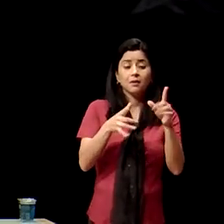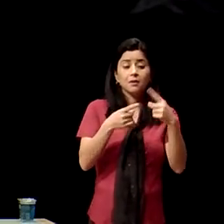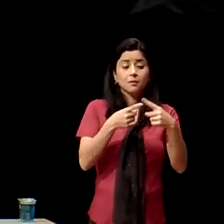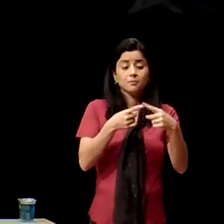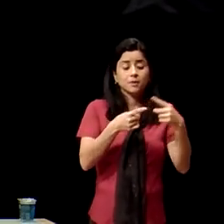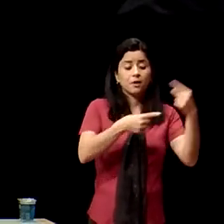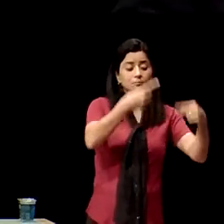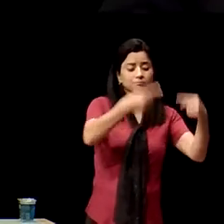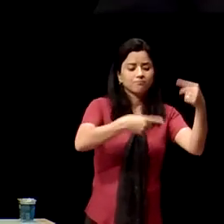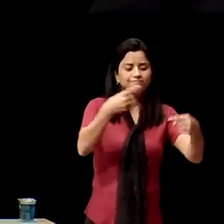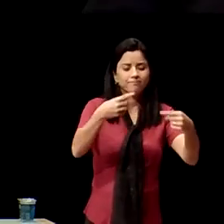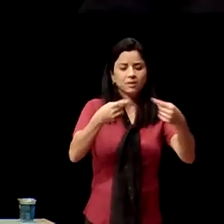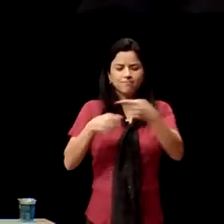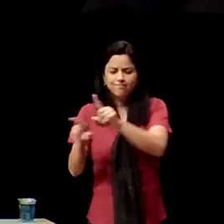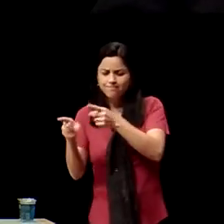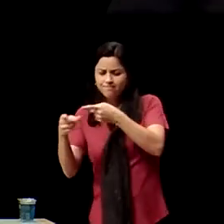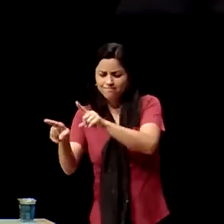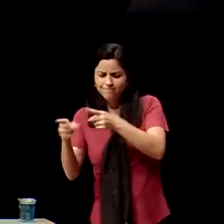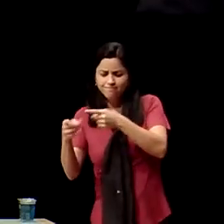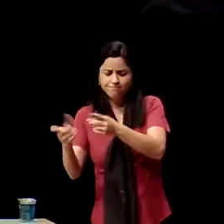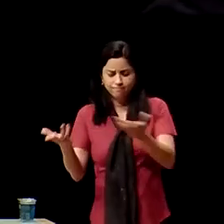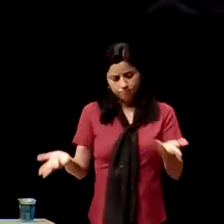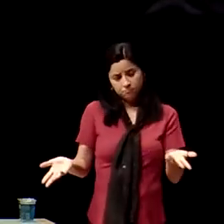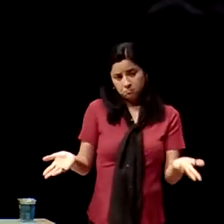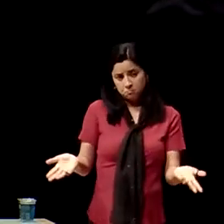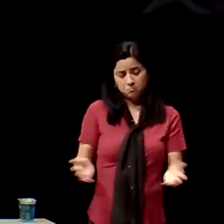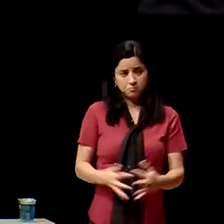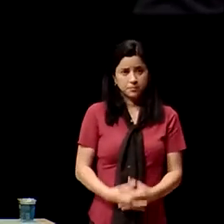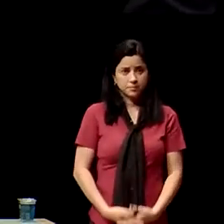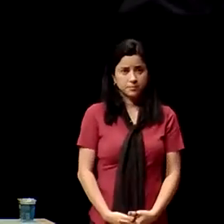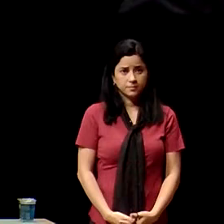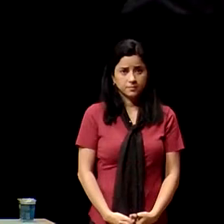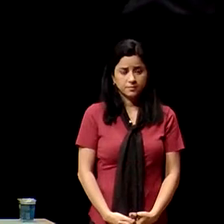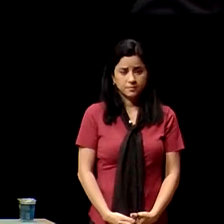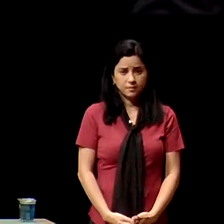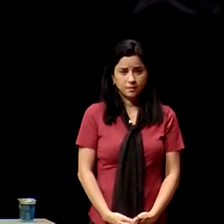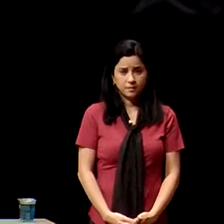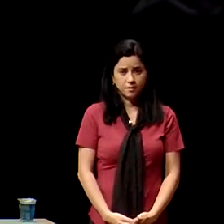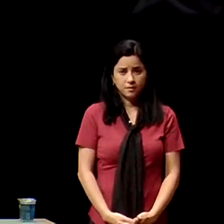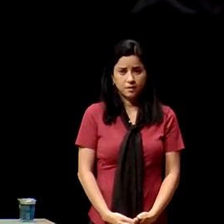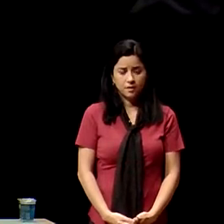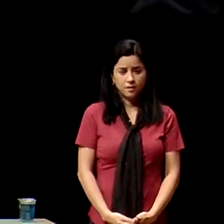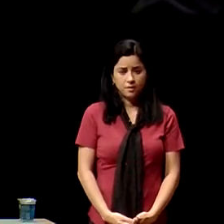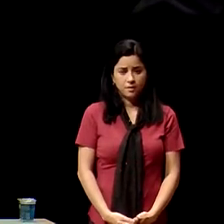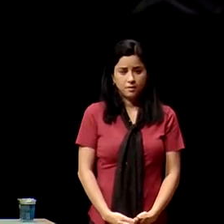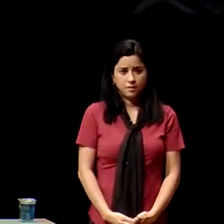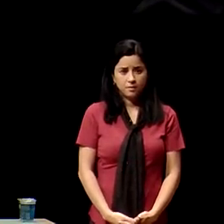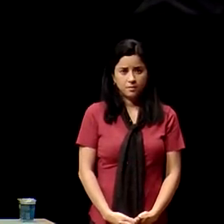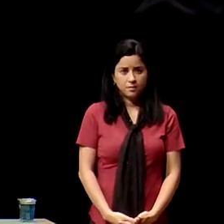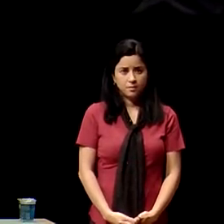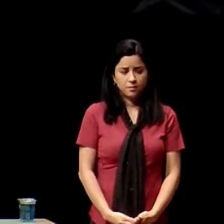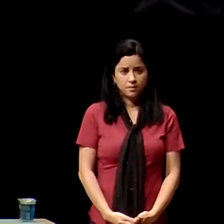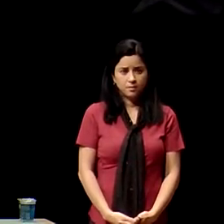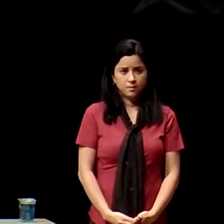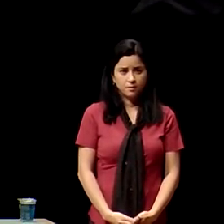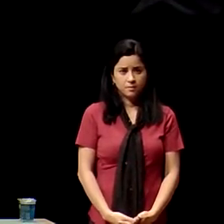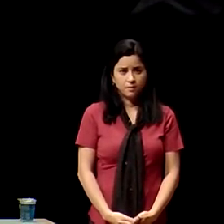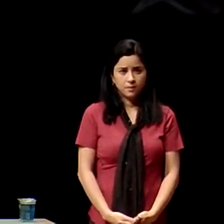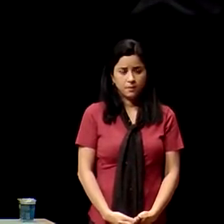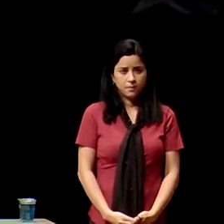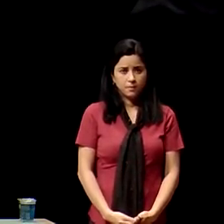para a crítica. And open and critical debate is the only